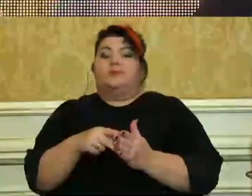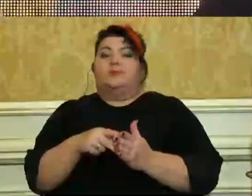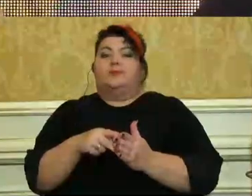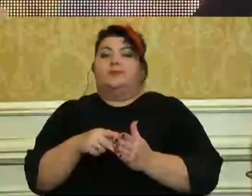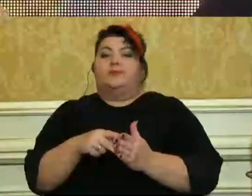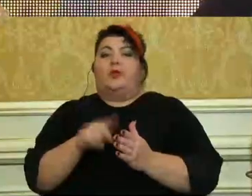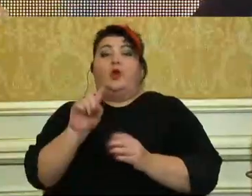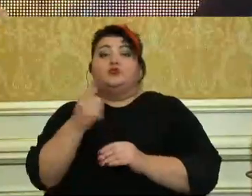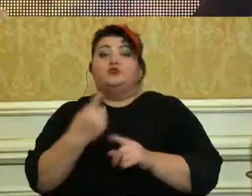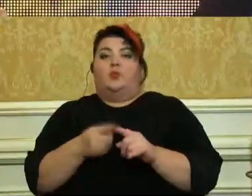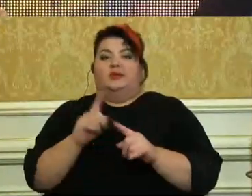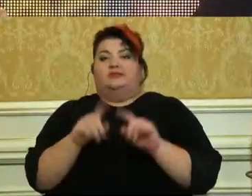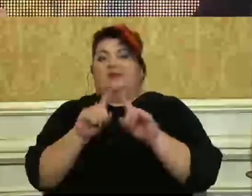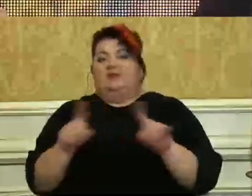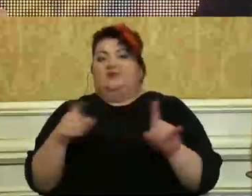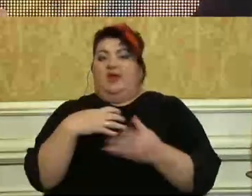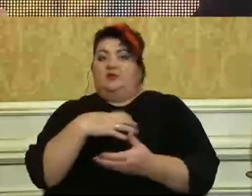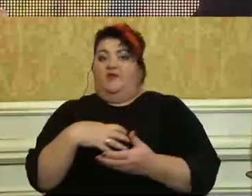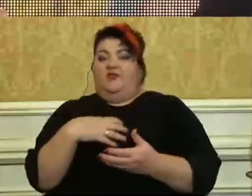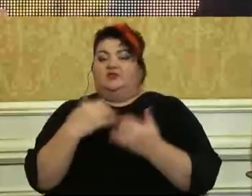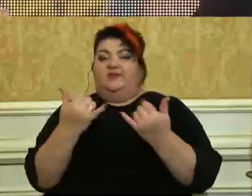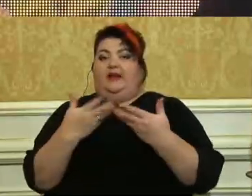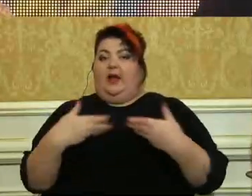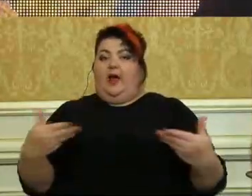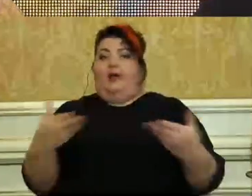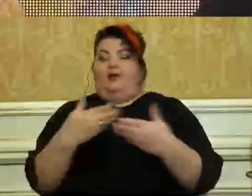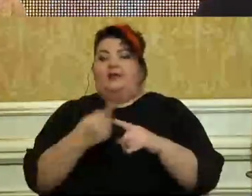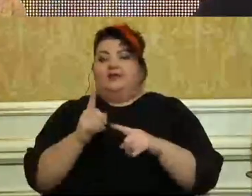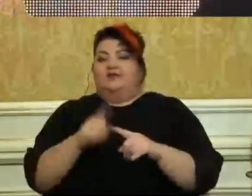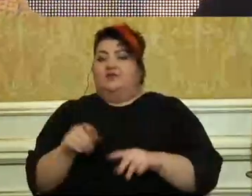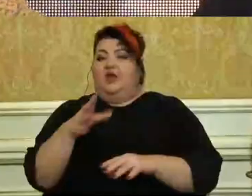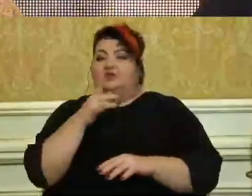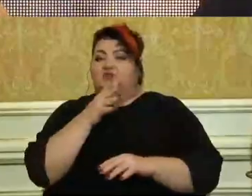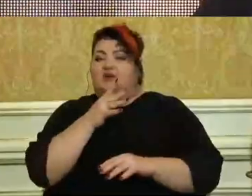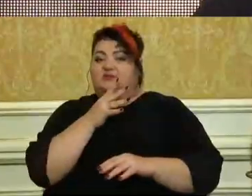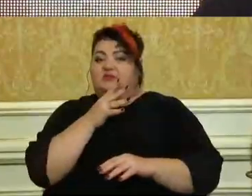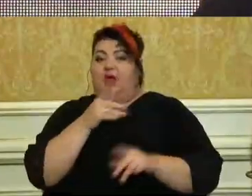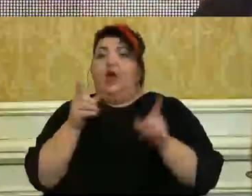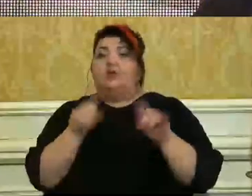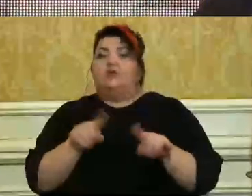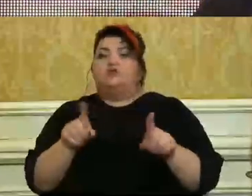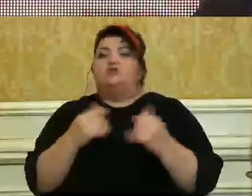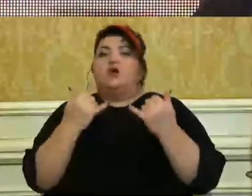is it important to have these words now publicly? Because the risk of regression I mentioned.